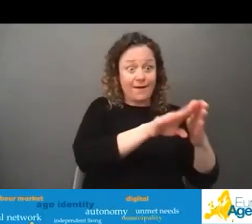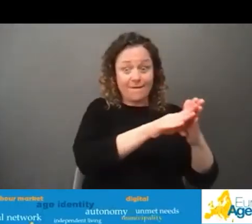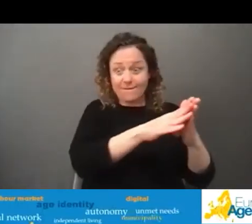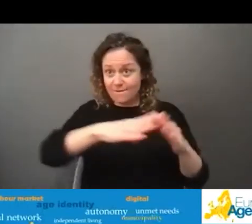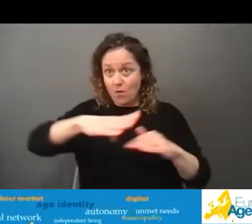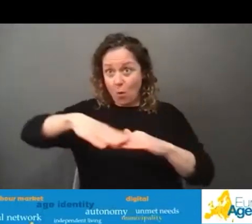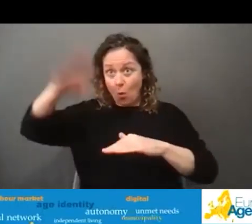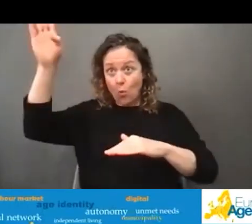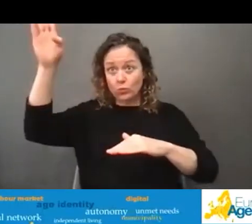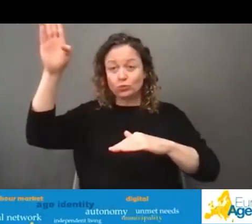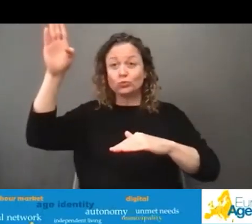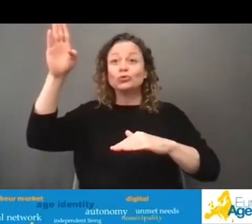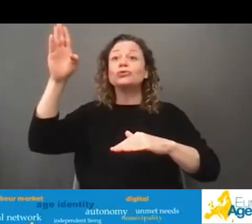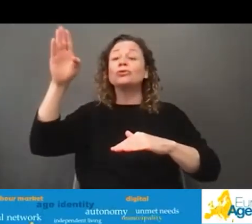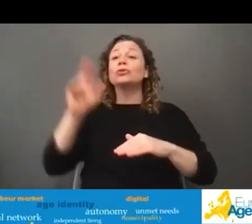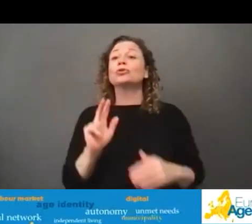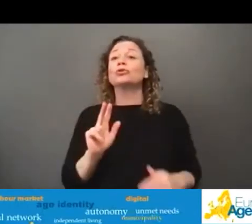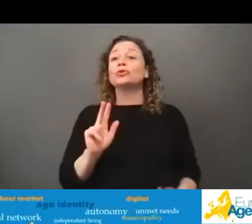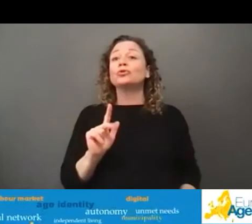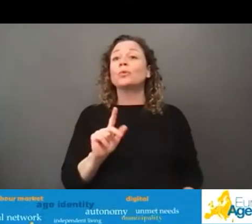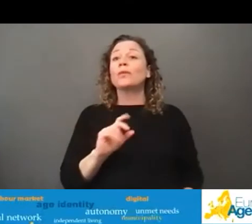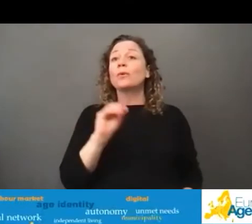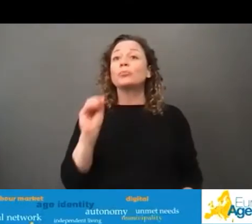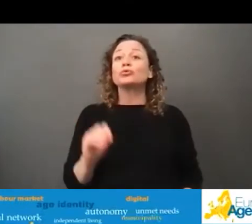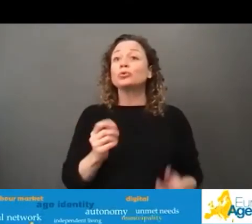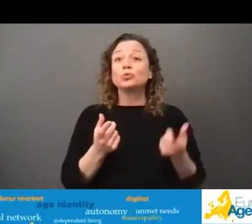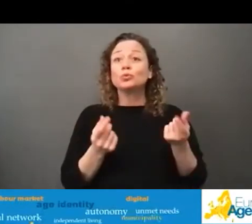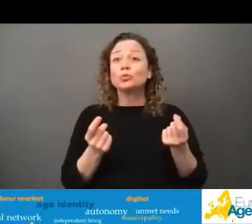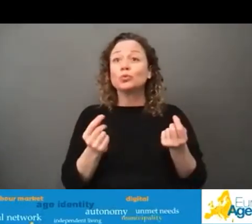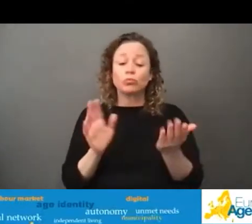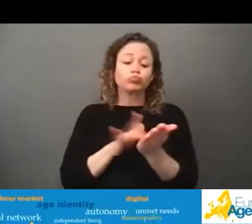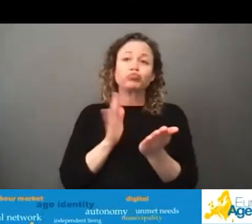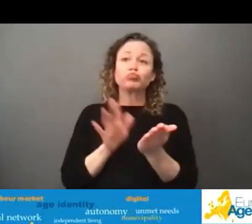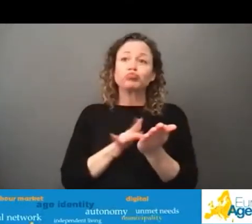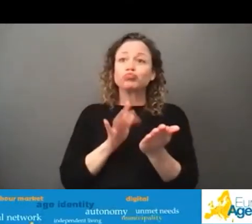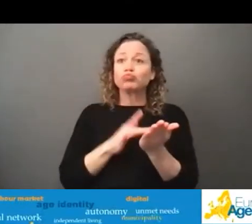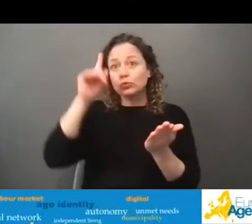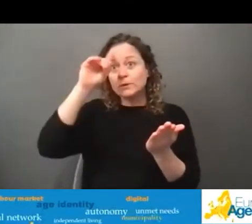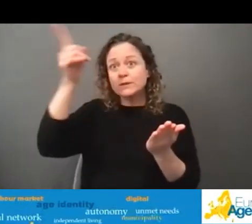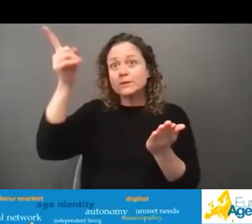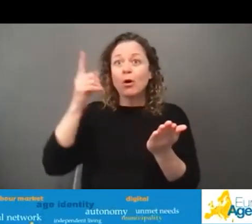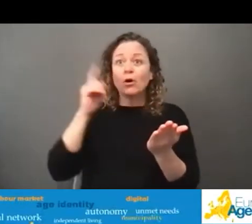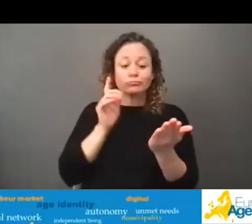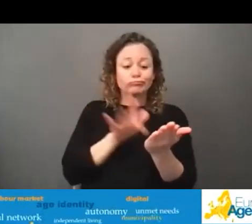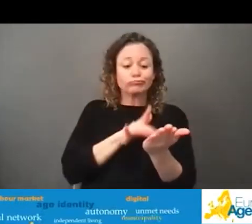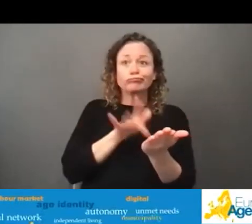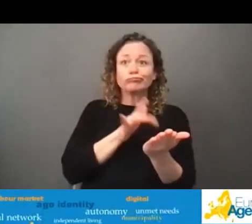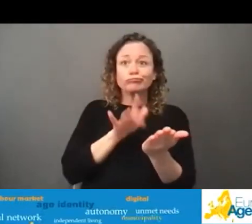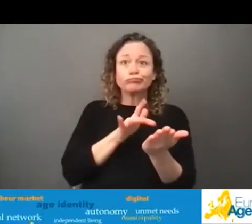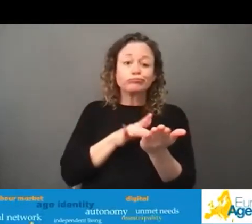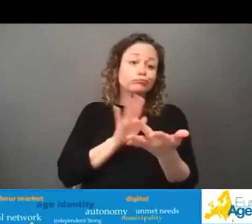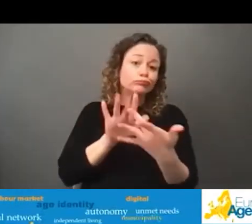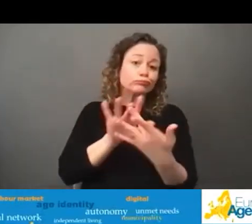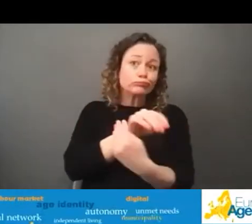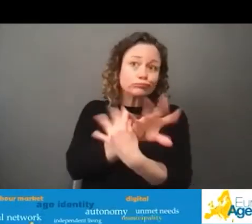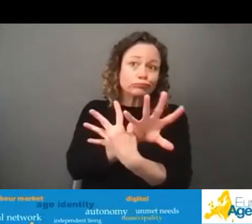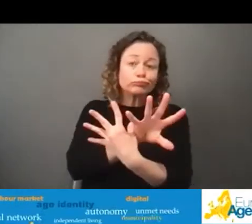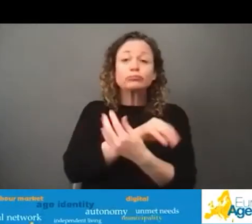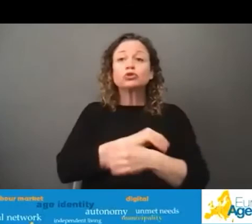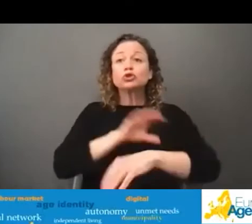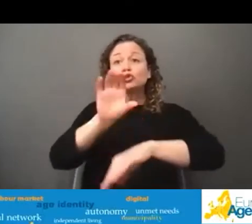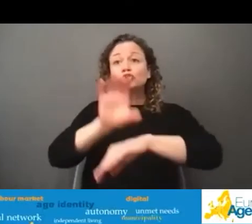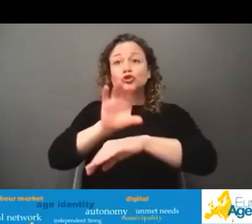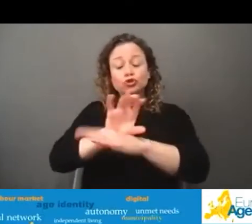use a smartphone to do video call, to reach out to friends and family and whatnot, or participate in the church sessions on